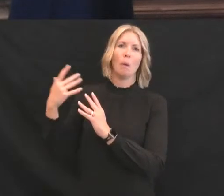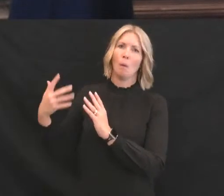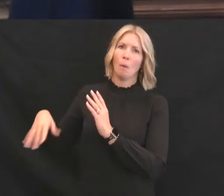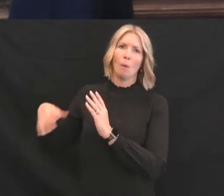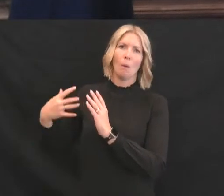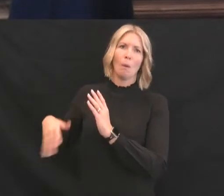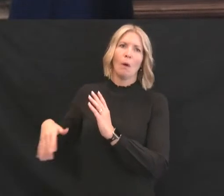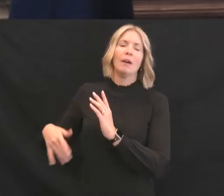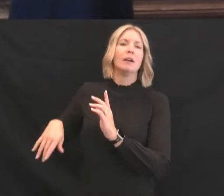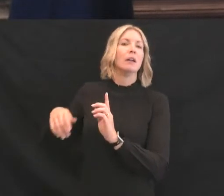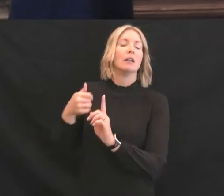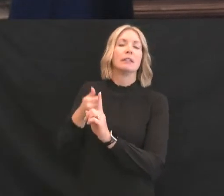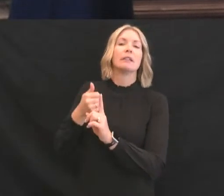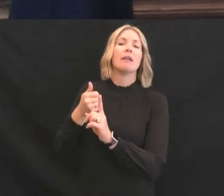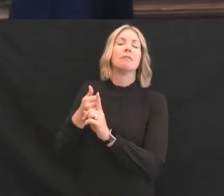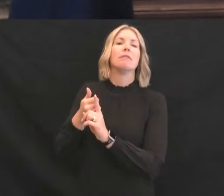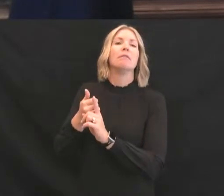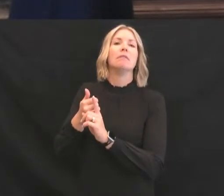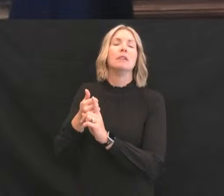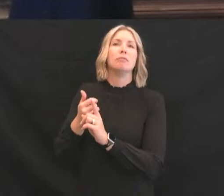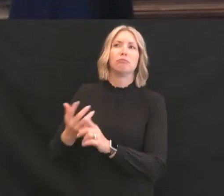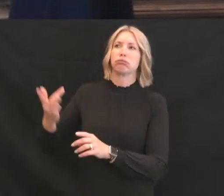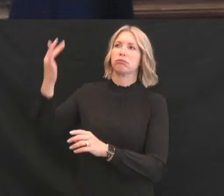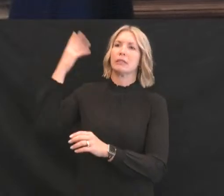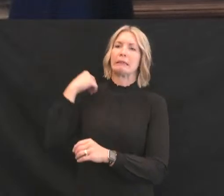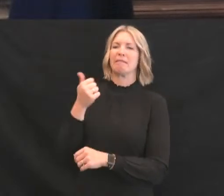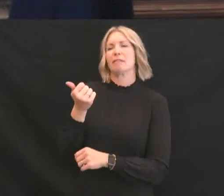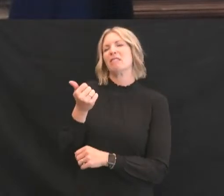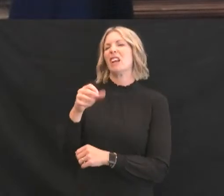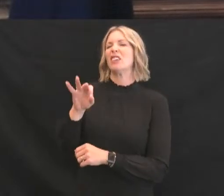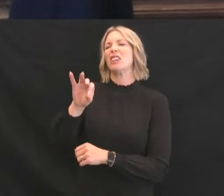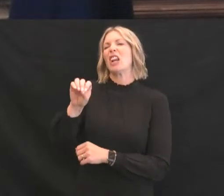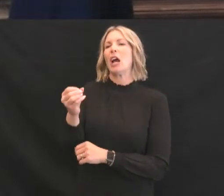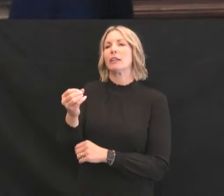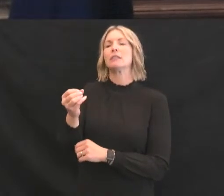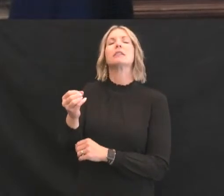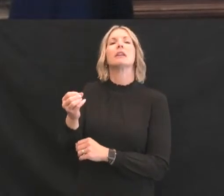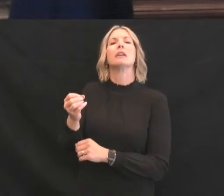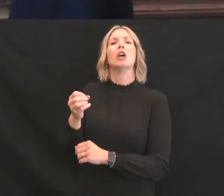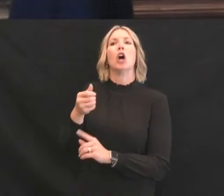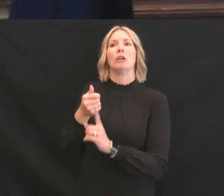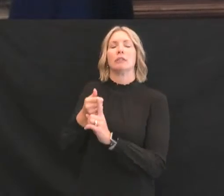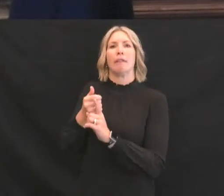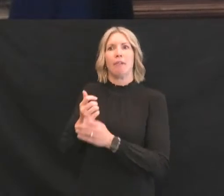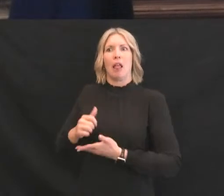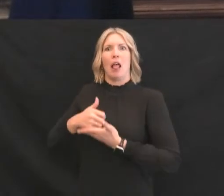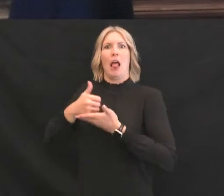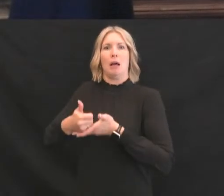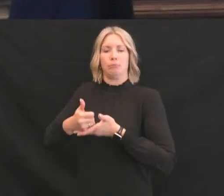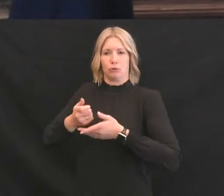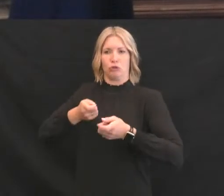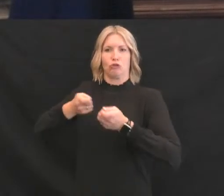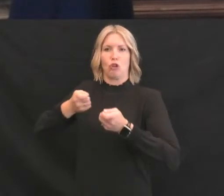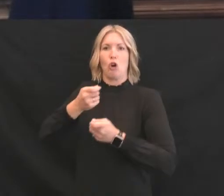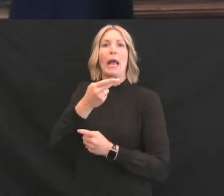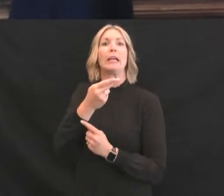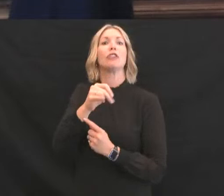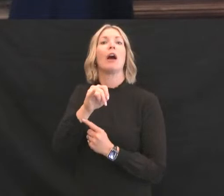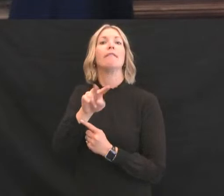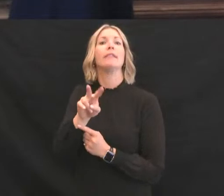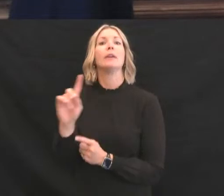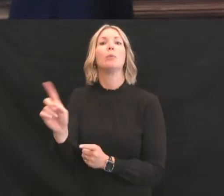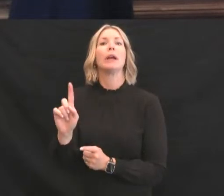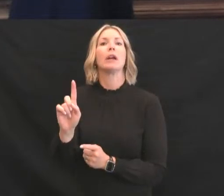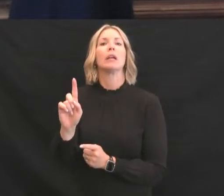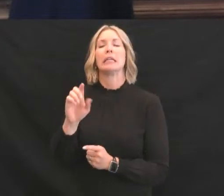officer of health in the early 1990s, she helped contain an HIV outbreak in Conception Bay North through her